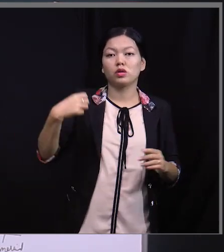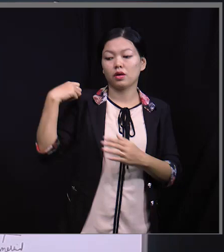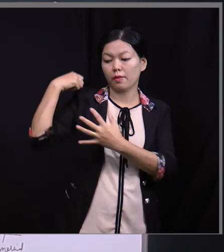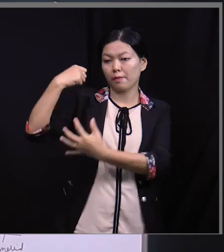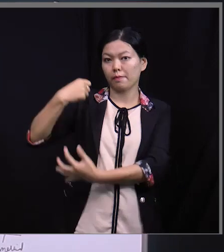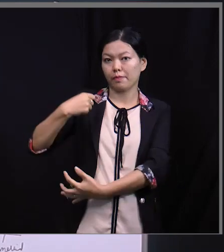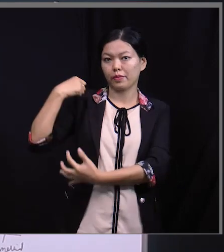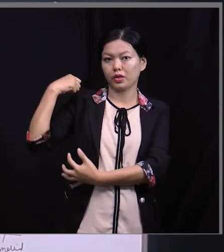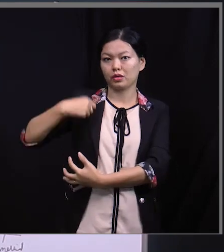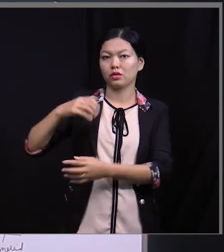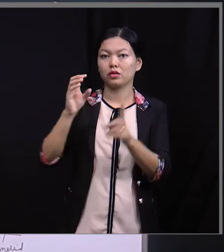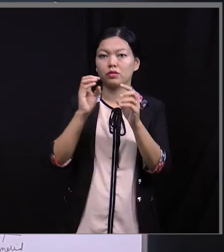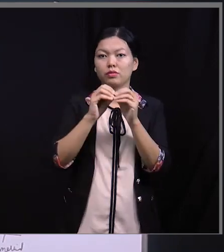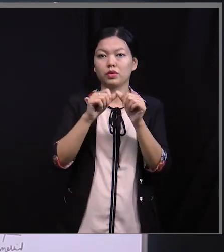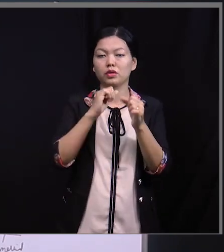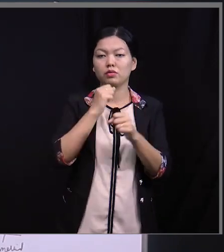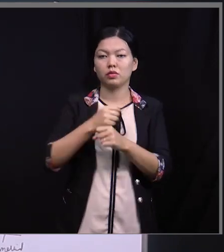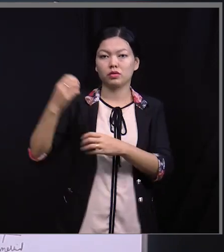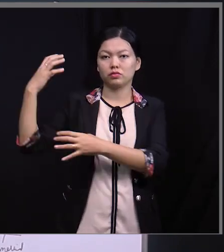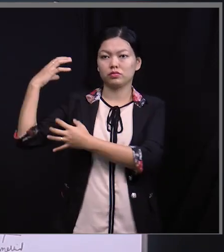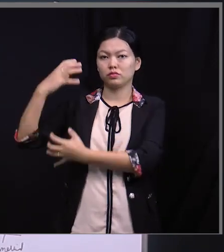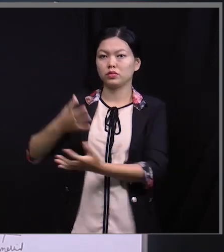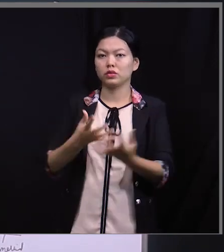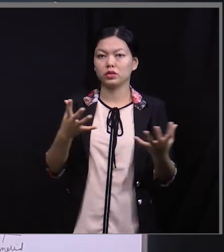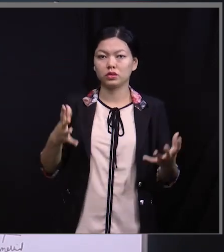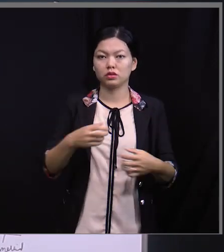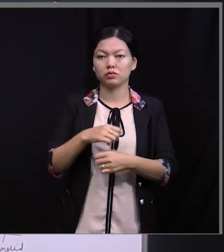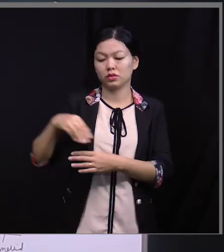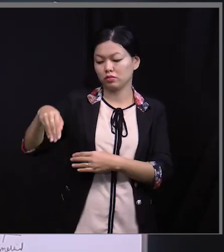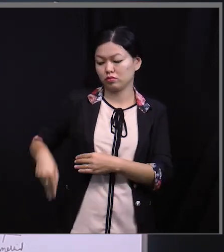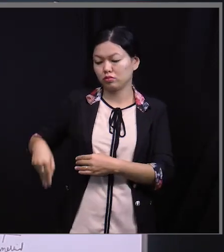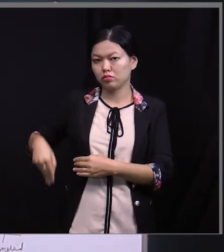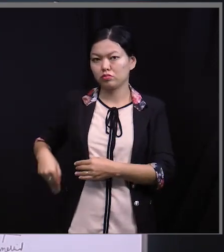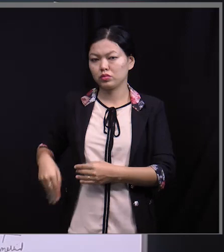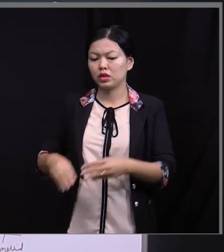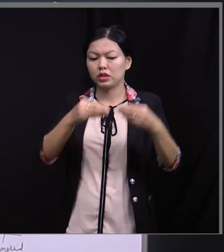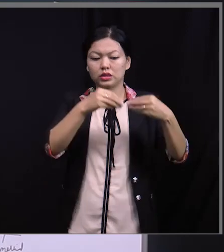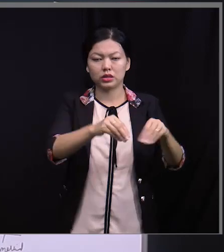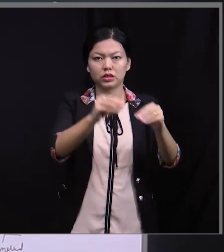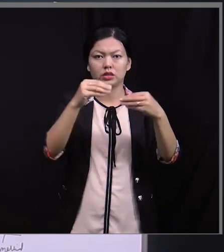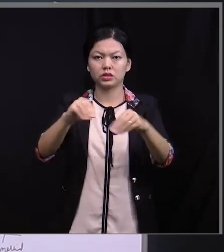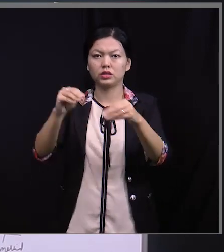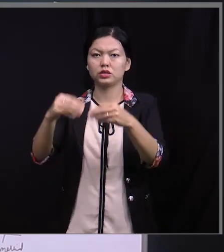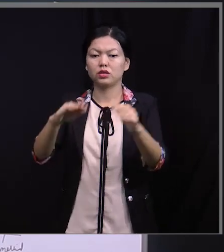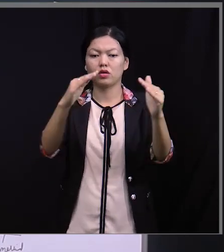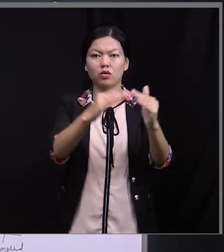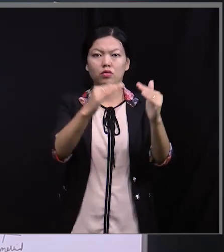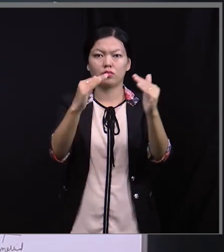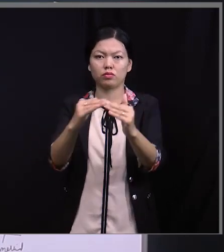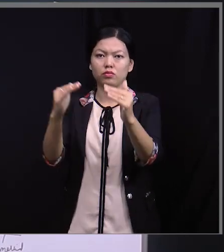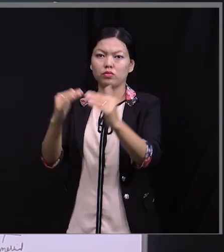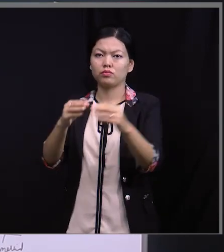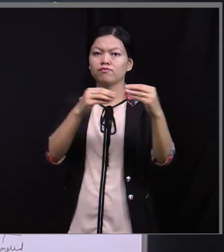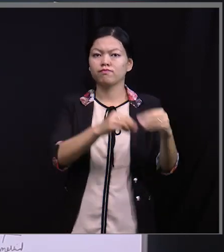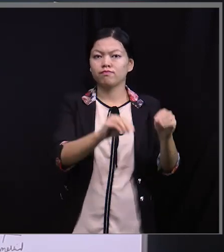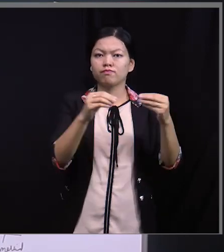a failure, and he could not sell this product. And during that time, when television was new, he stopped